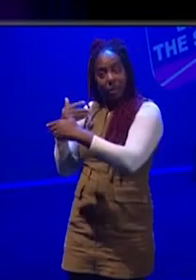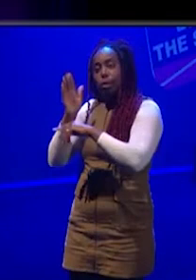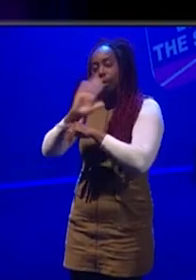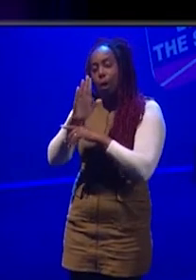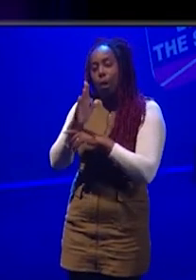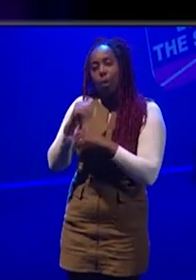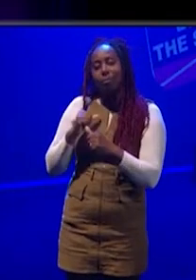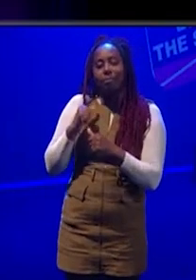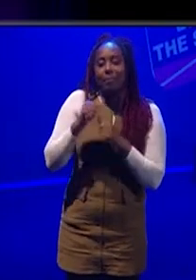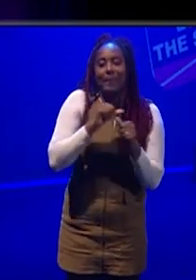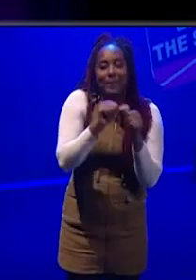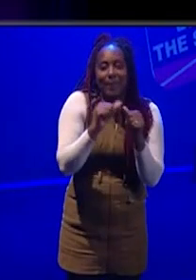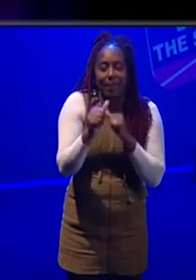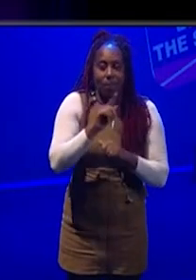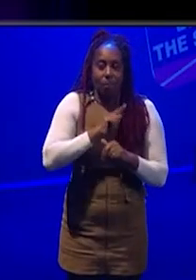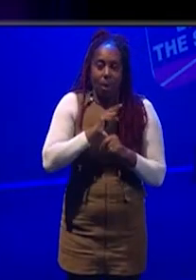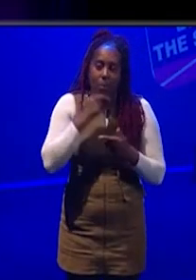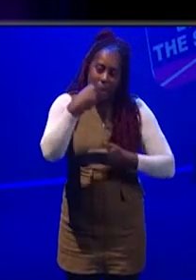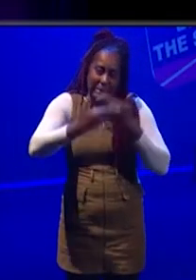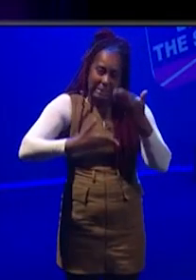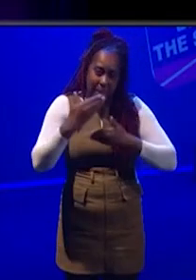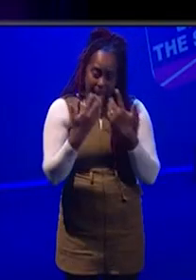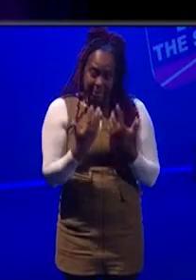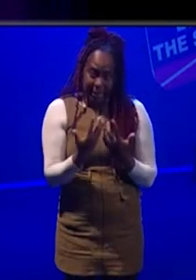better. So that is what we want to talk about today,